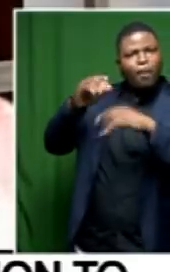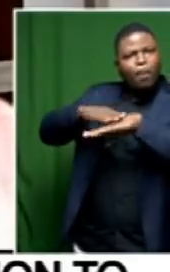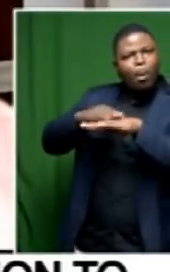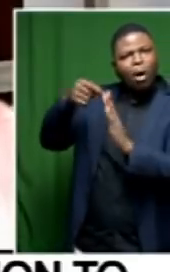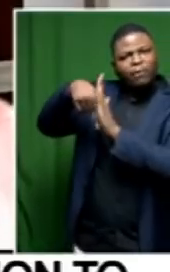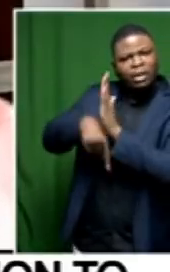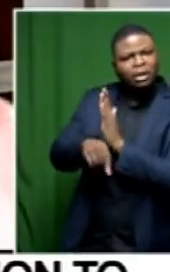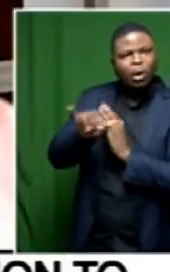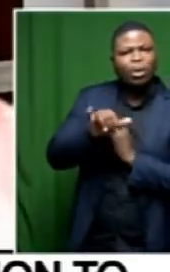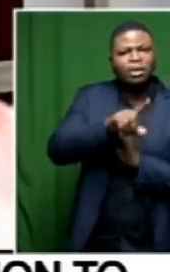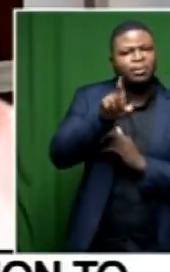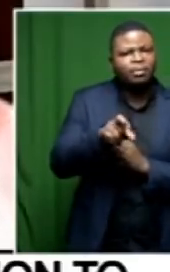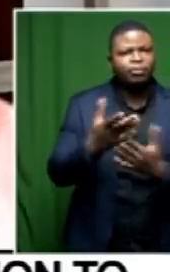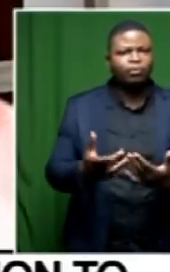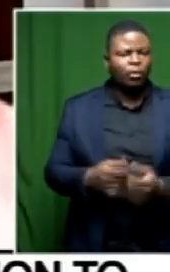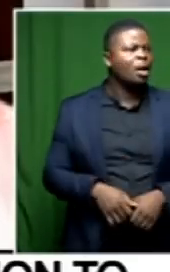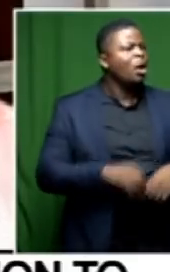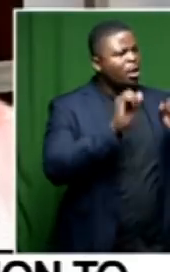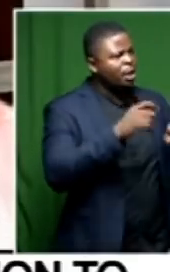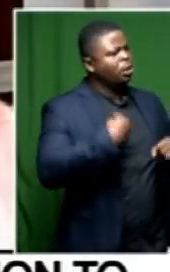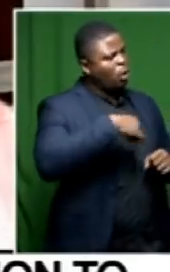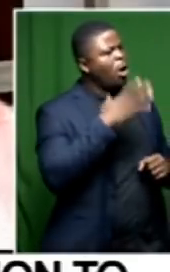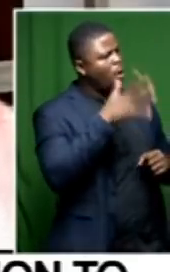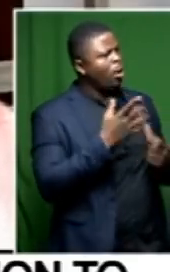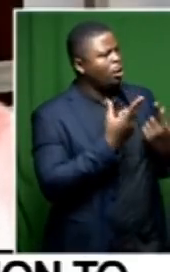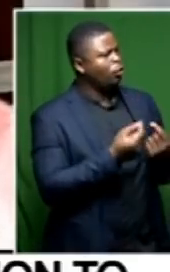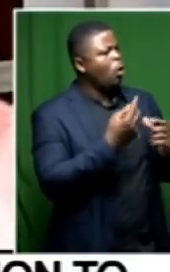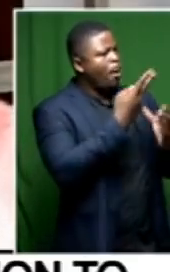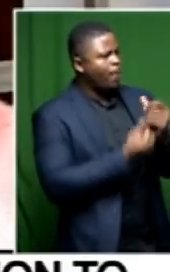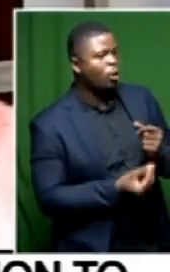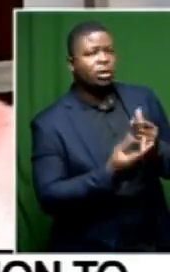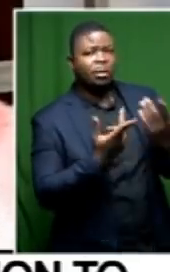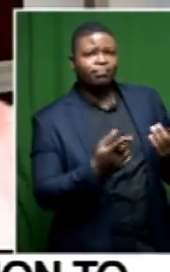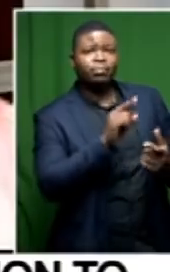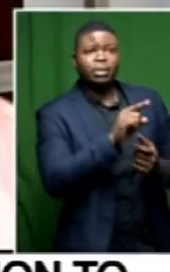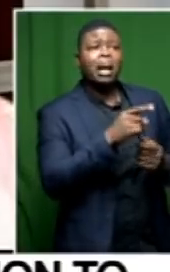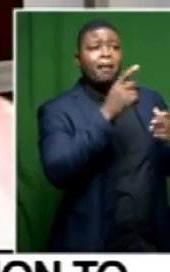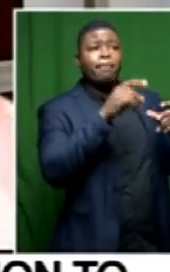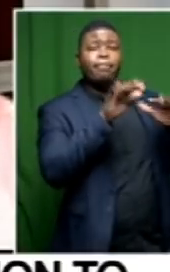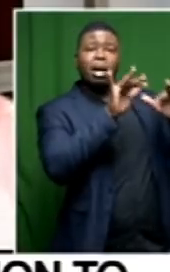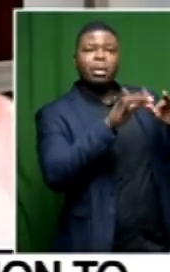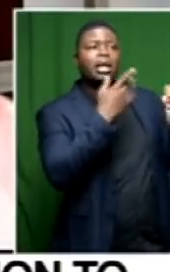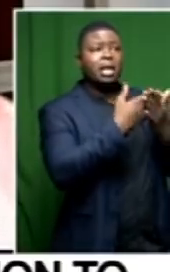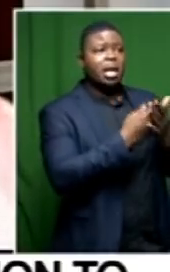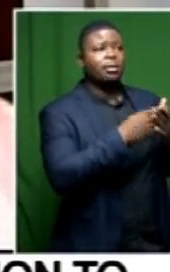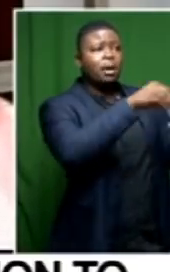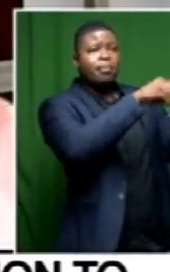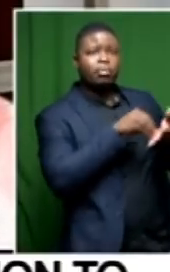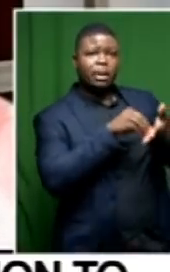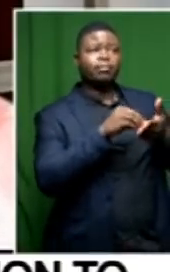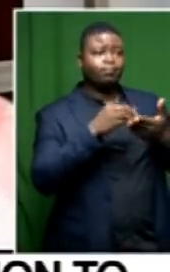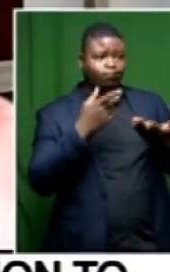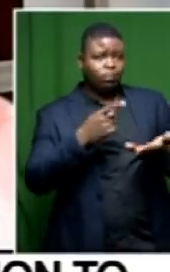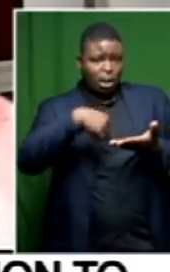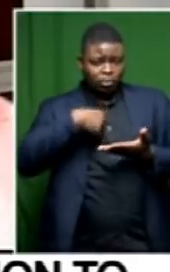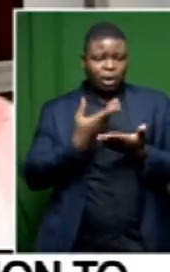We can do both. A member of the public can bring this to us, and then we'll investigate it. And out of our own